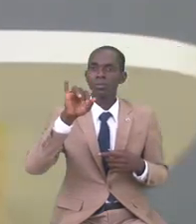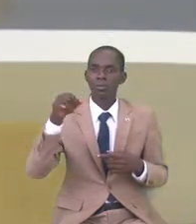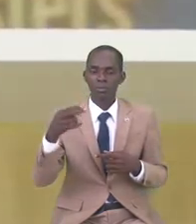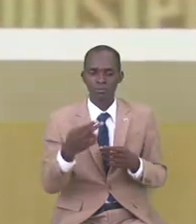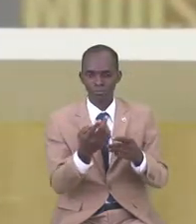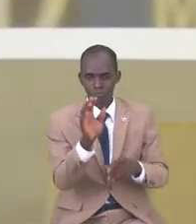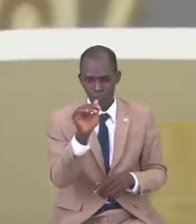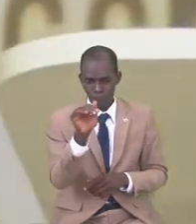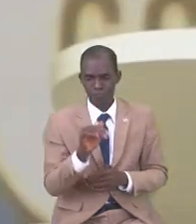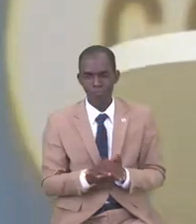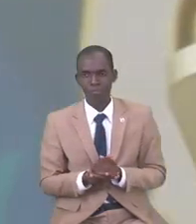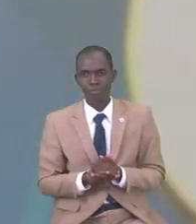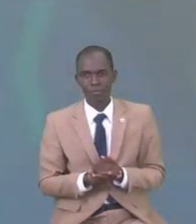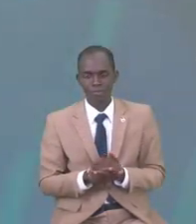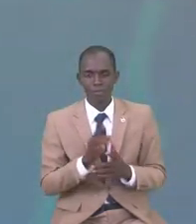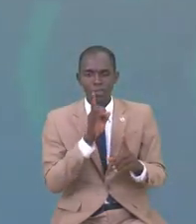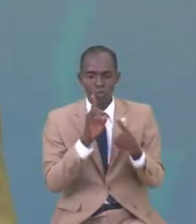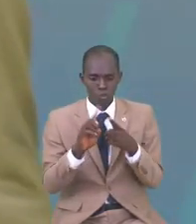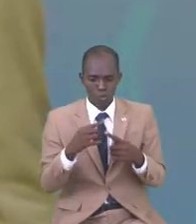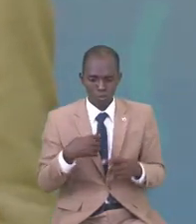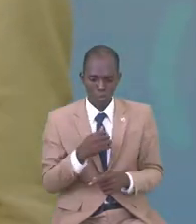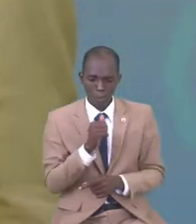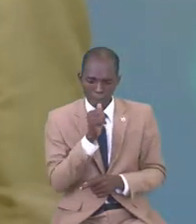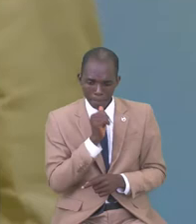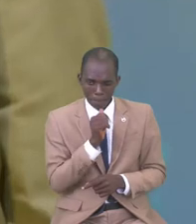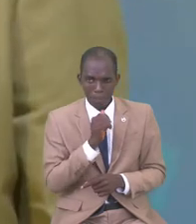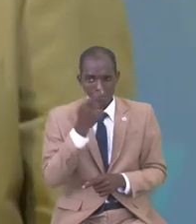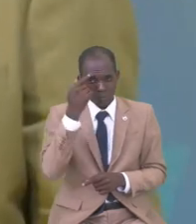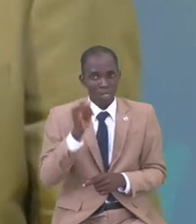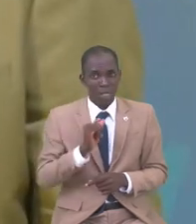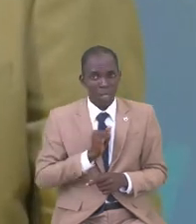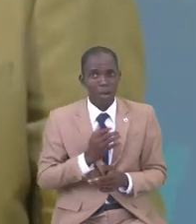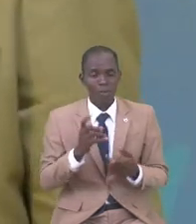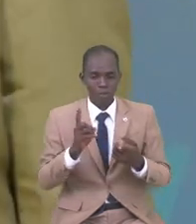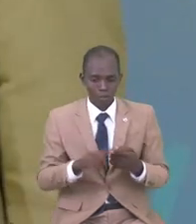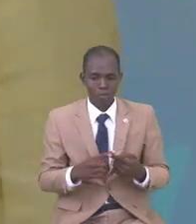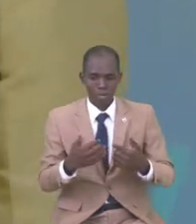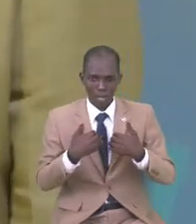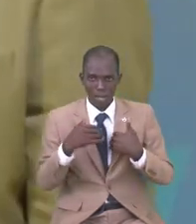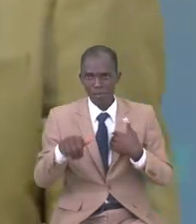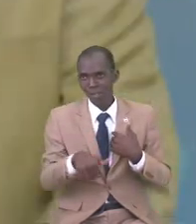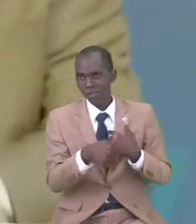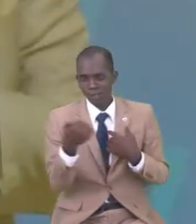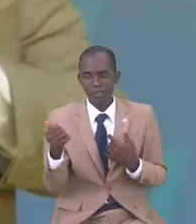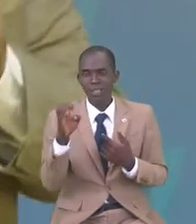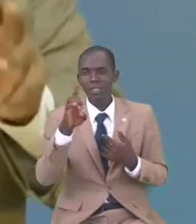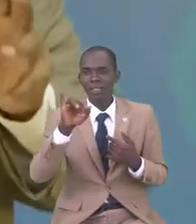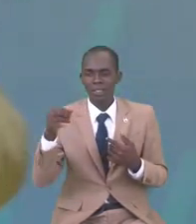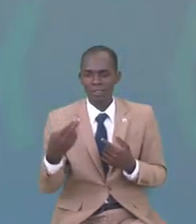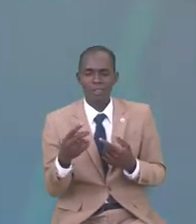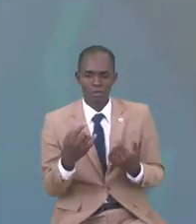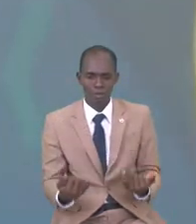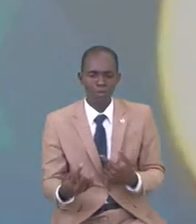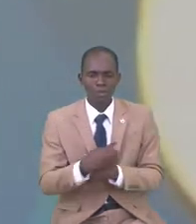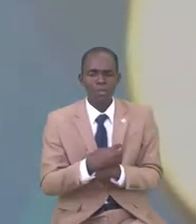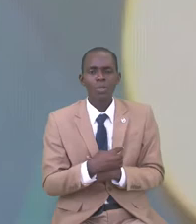here. Talk to me privately, because I want to be another Elijah today. Tell me, what do you mean? As the